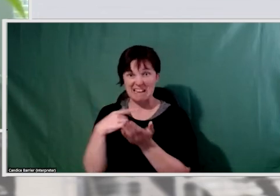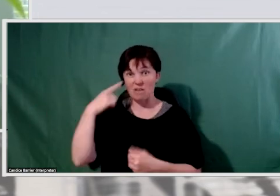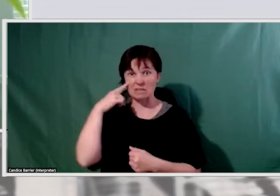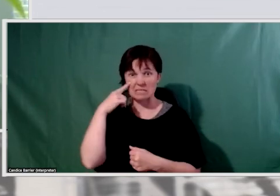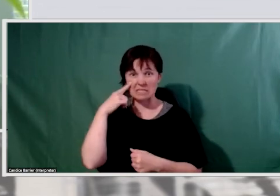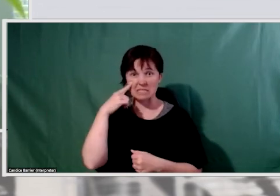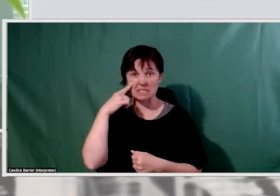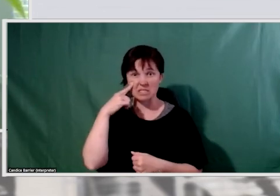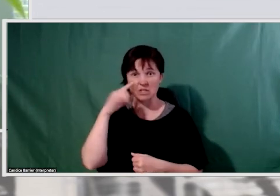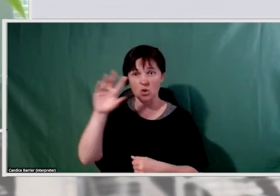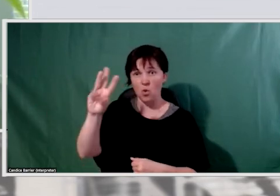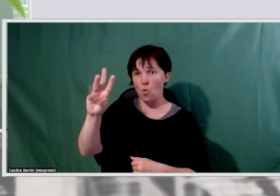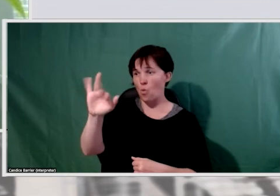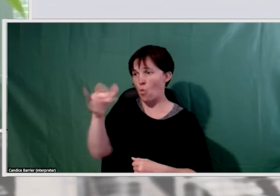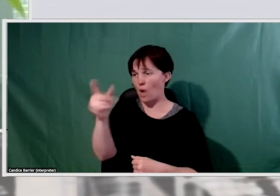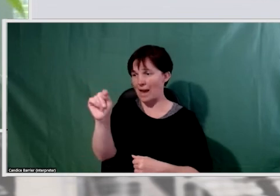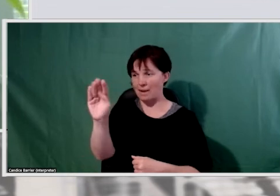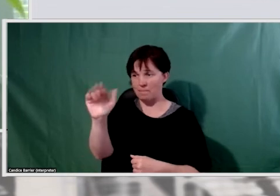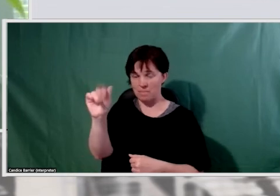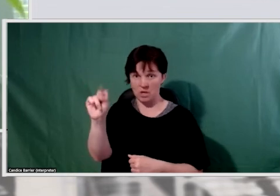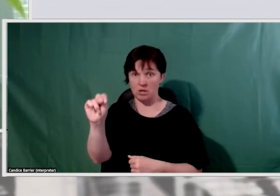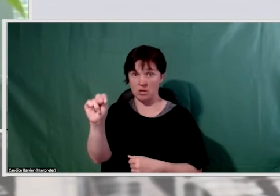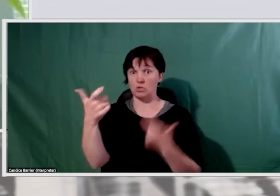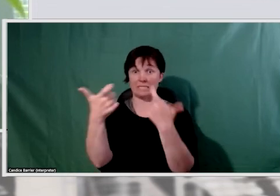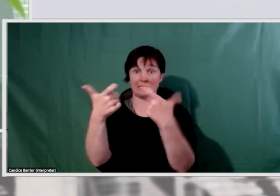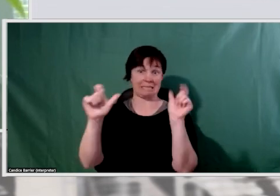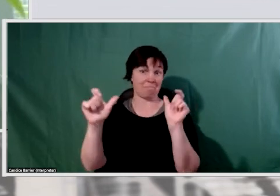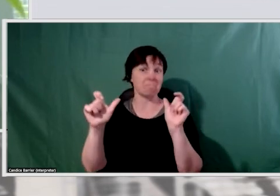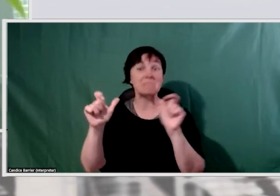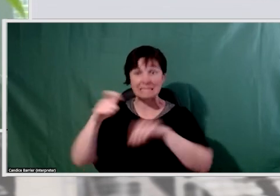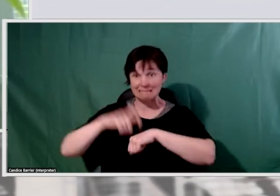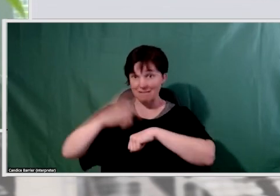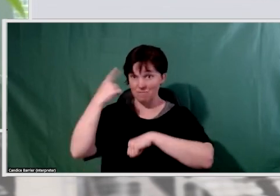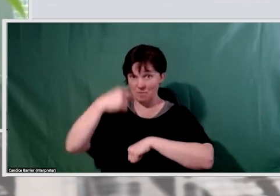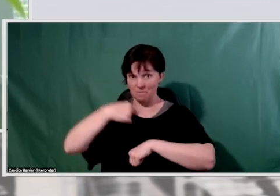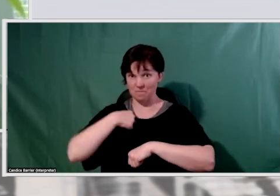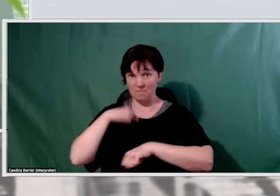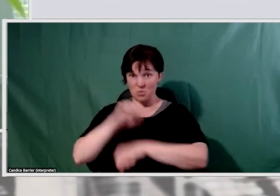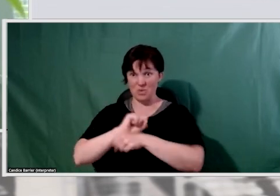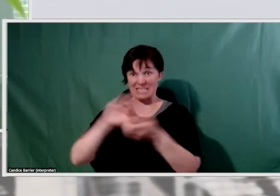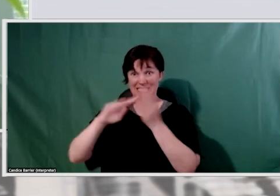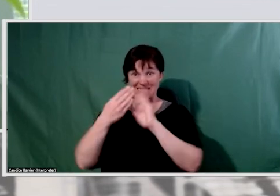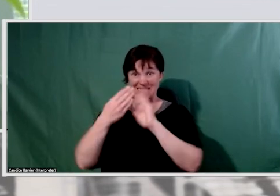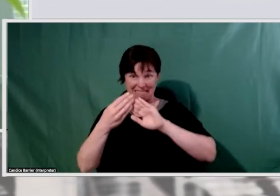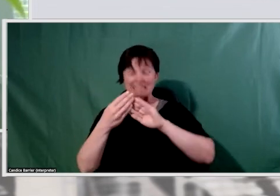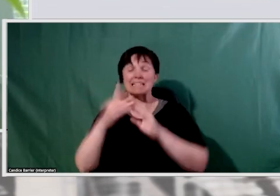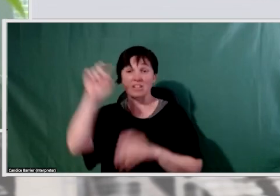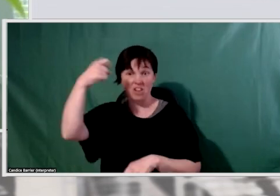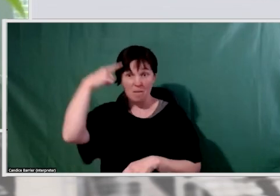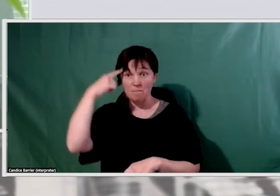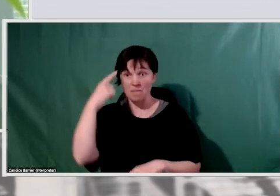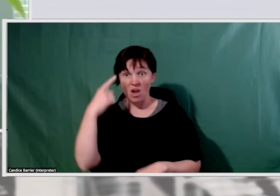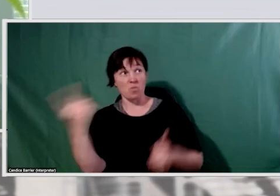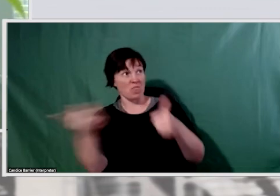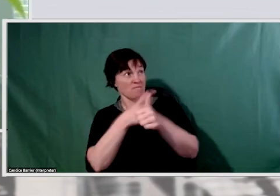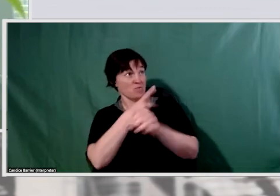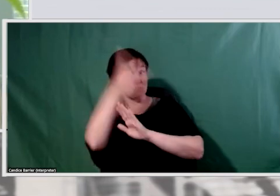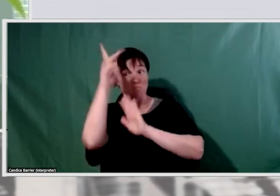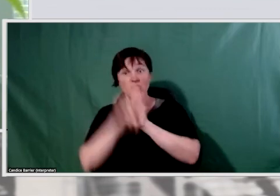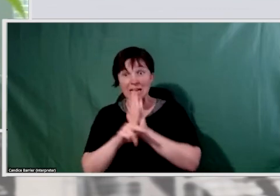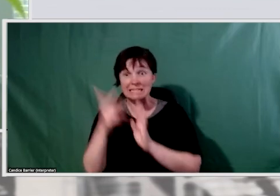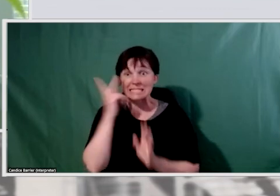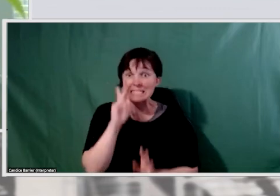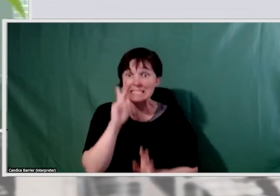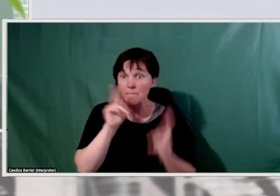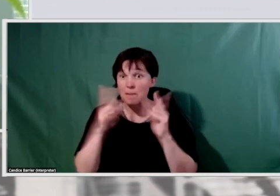was a big moment for me working in city government as a kind of first park project, seeing the direct line between people